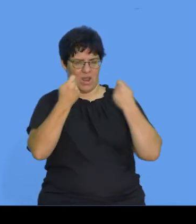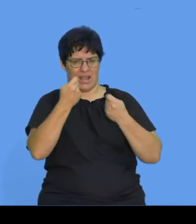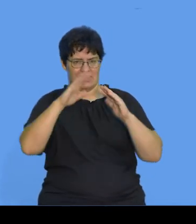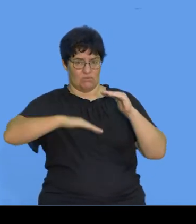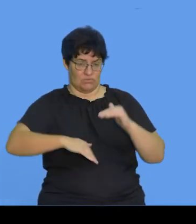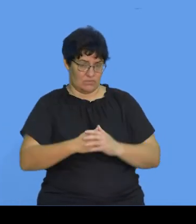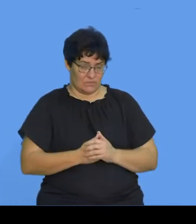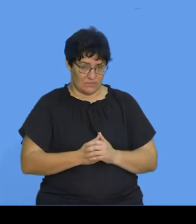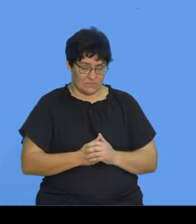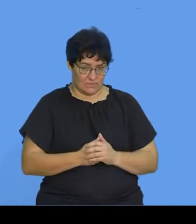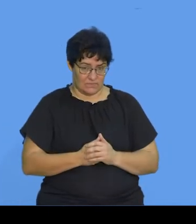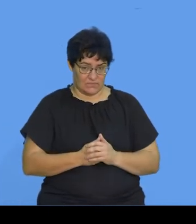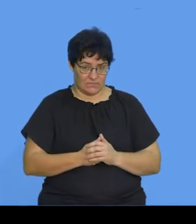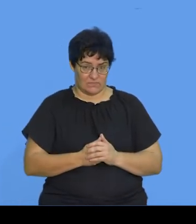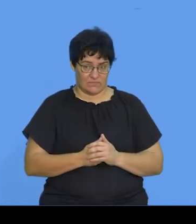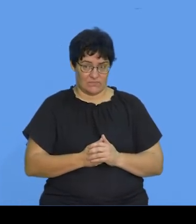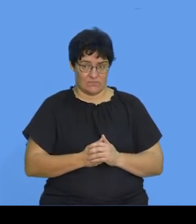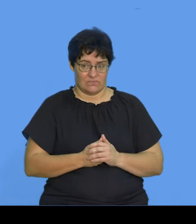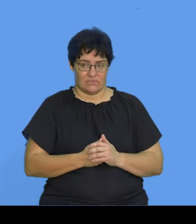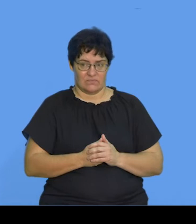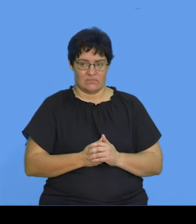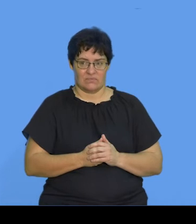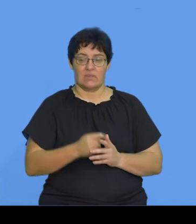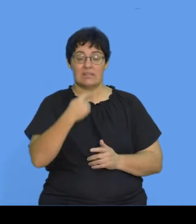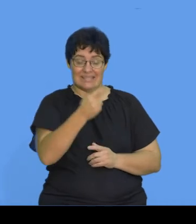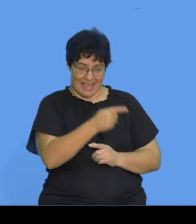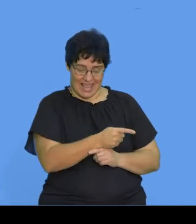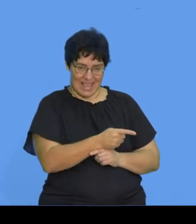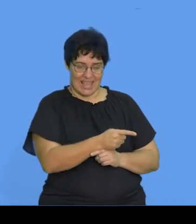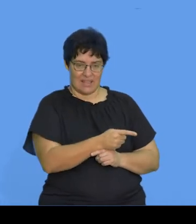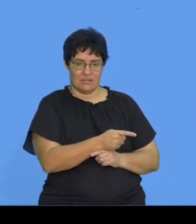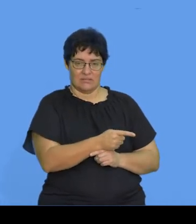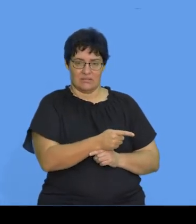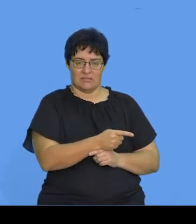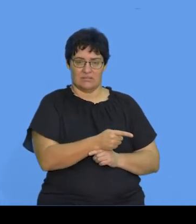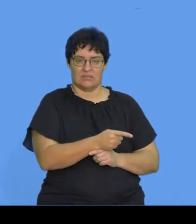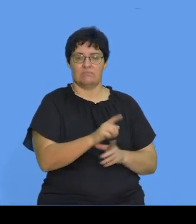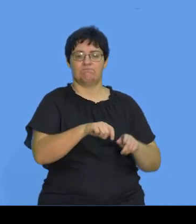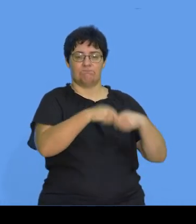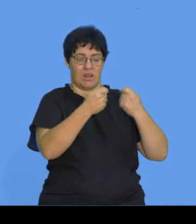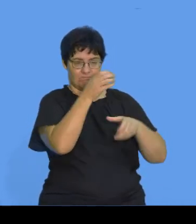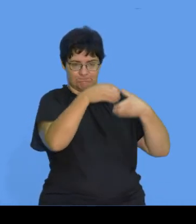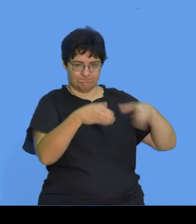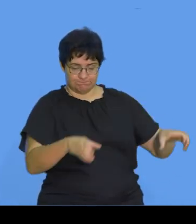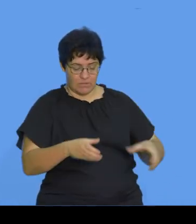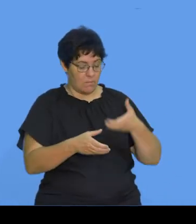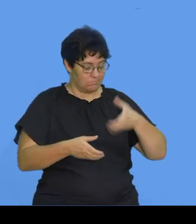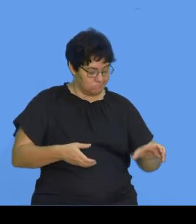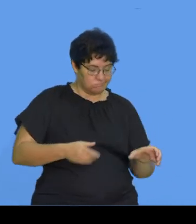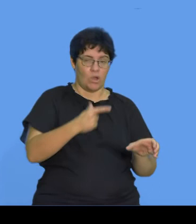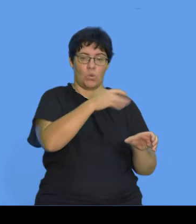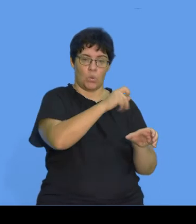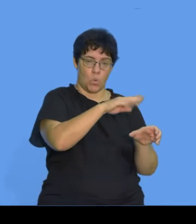Okay? So when I break it down, okay? And it even says here, it breaks down into glucose